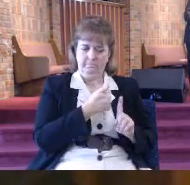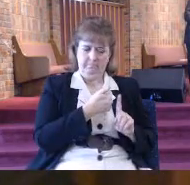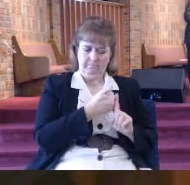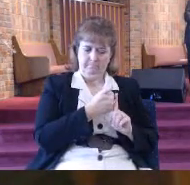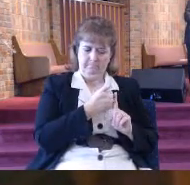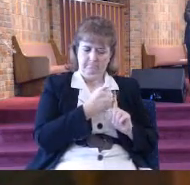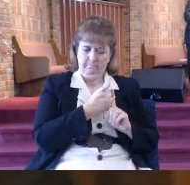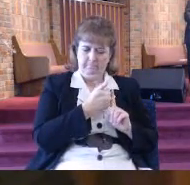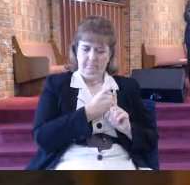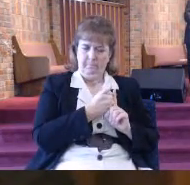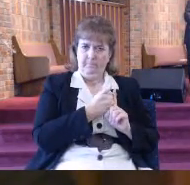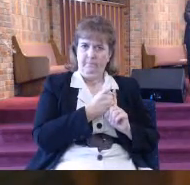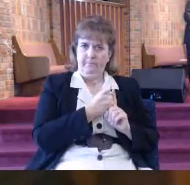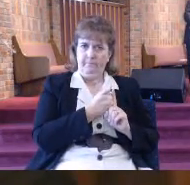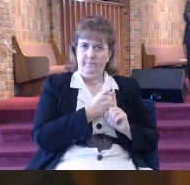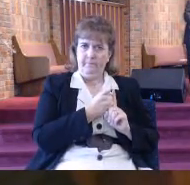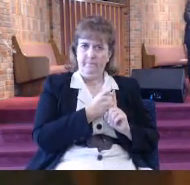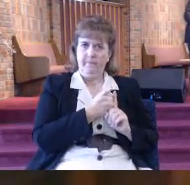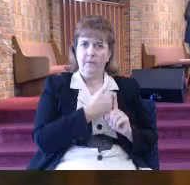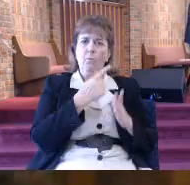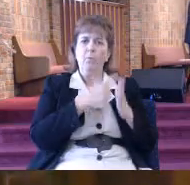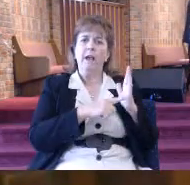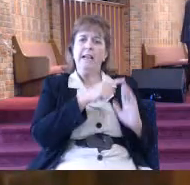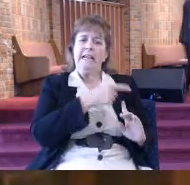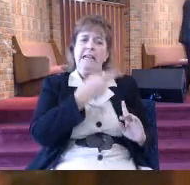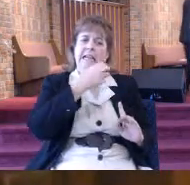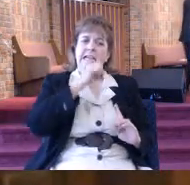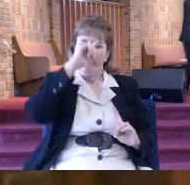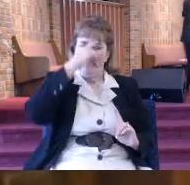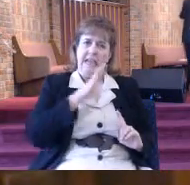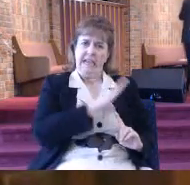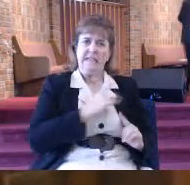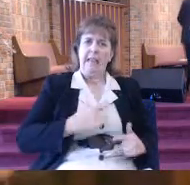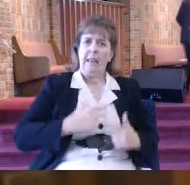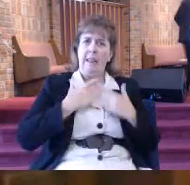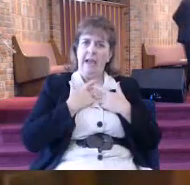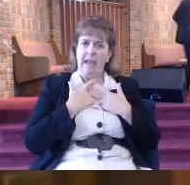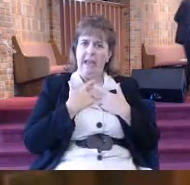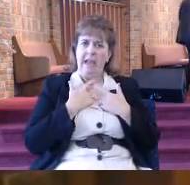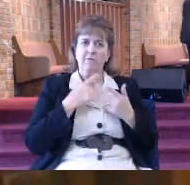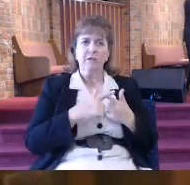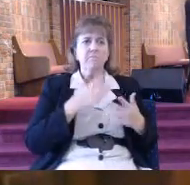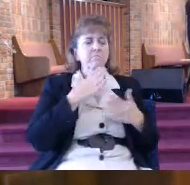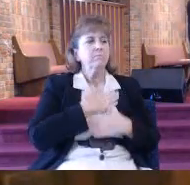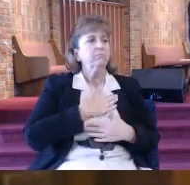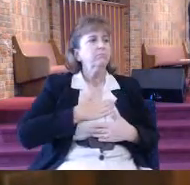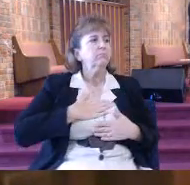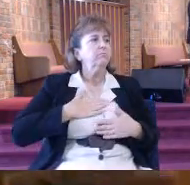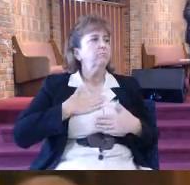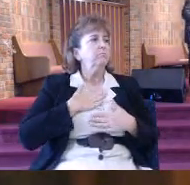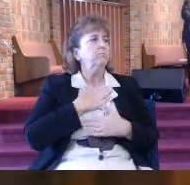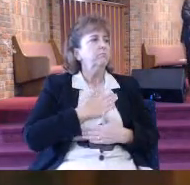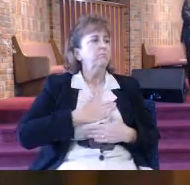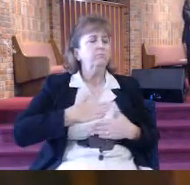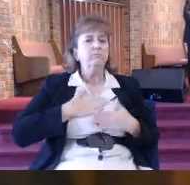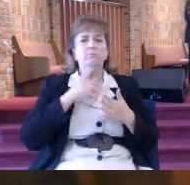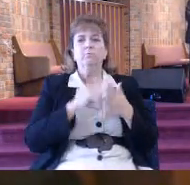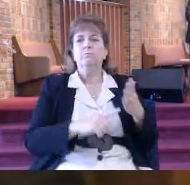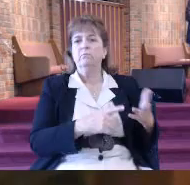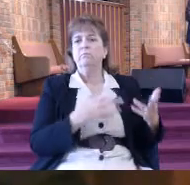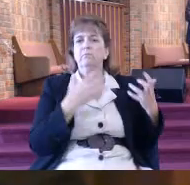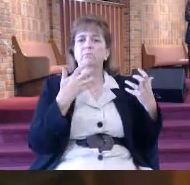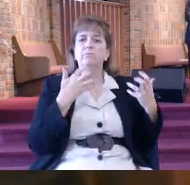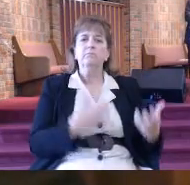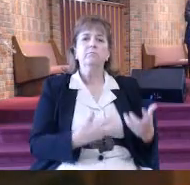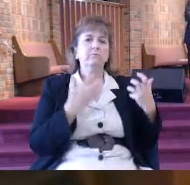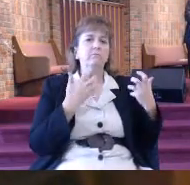And how did he look at his life? His life was there for his own pleasure and whatever he saw to do with it. And he had no concern